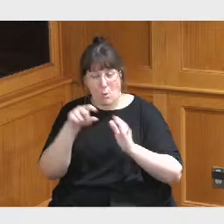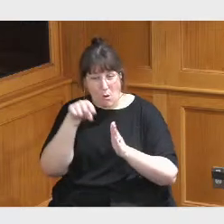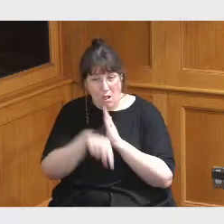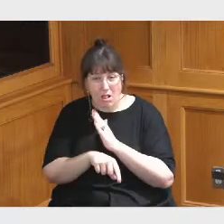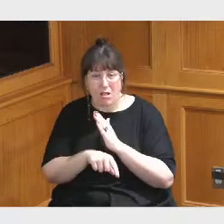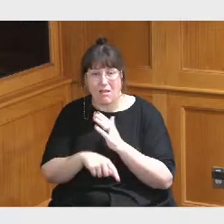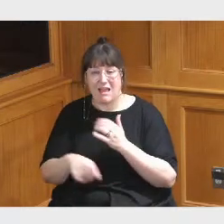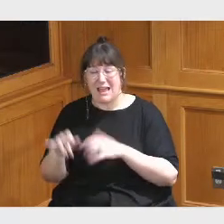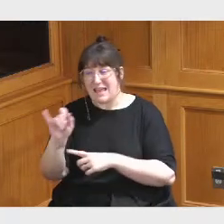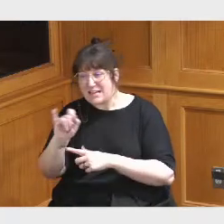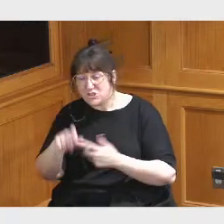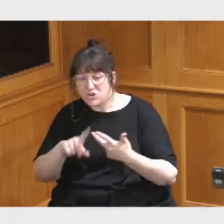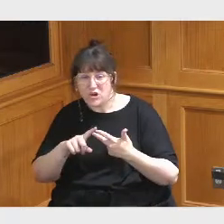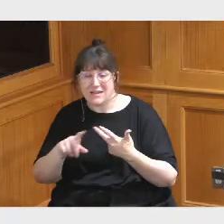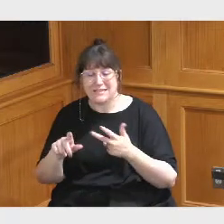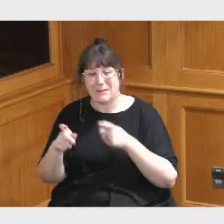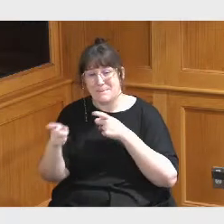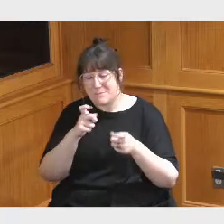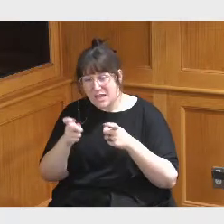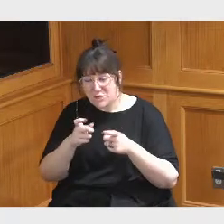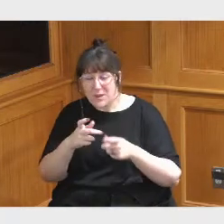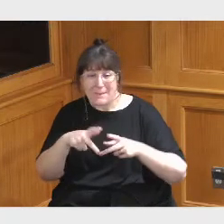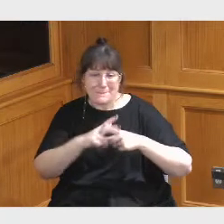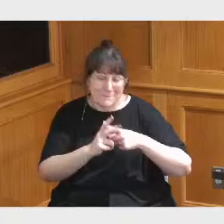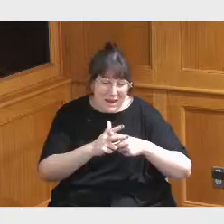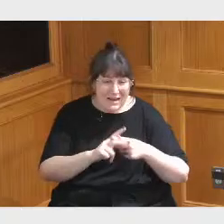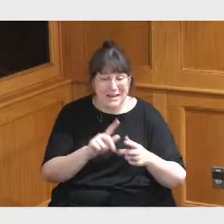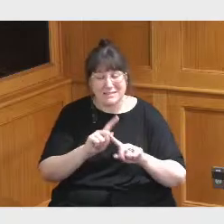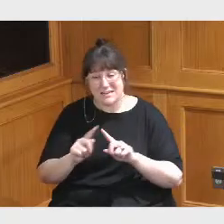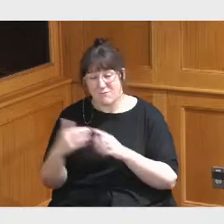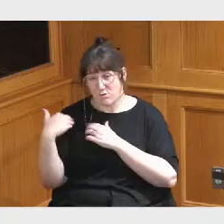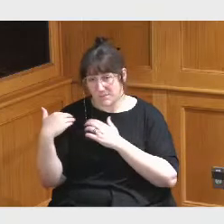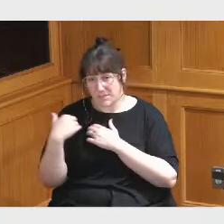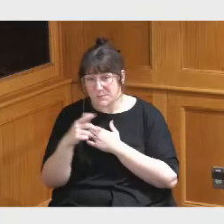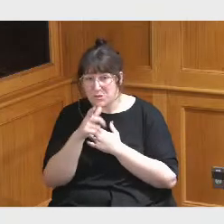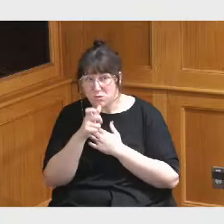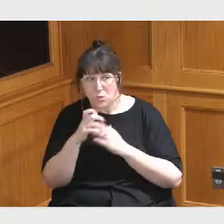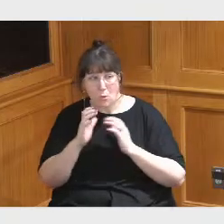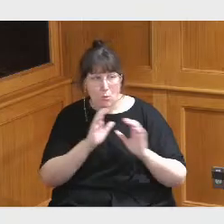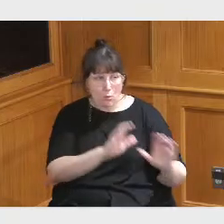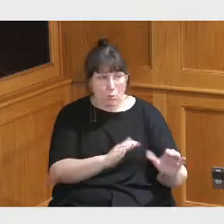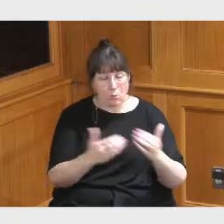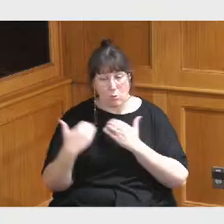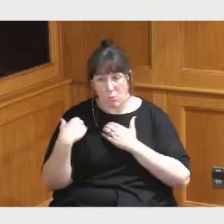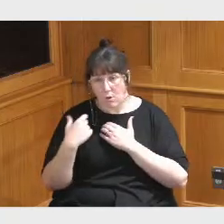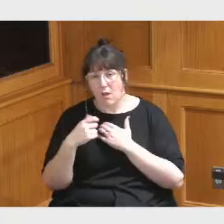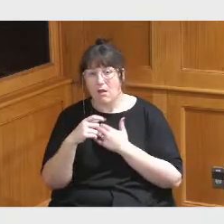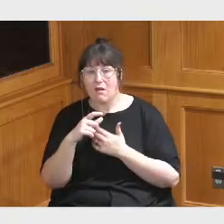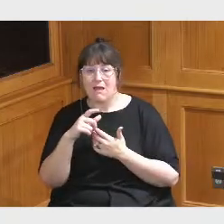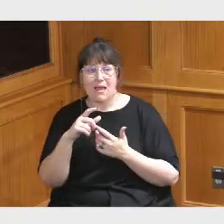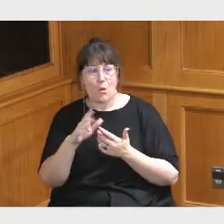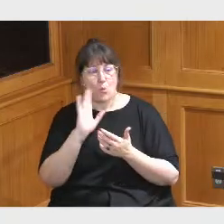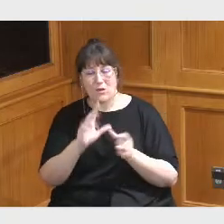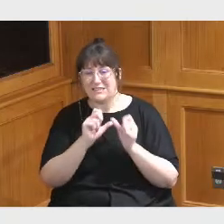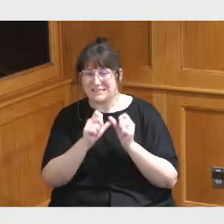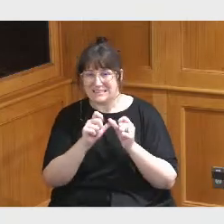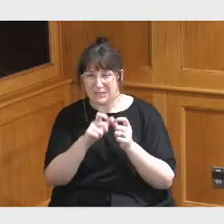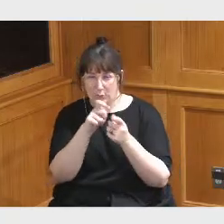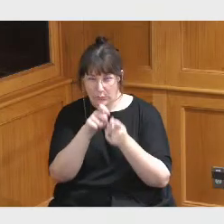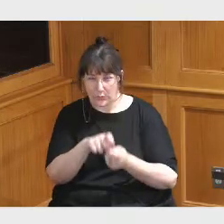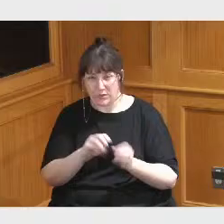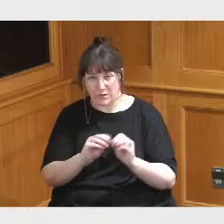from an insurance to management and maintenance responsibilities is continuing to be hammered out in that